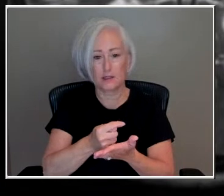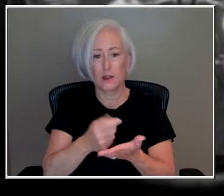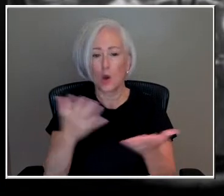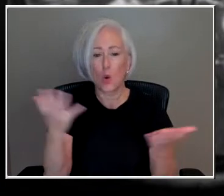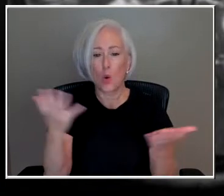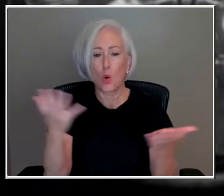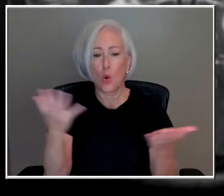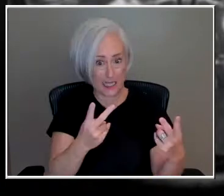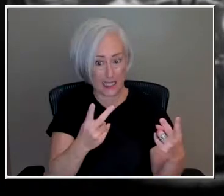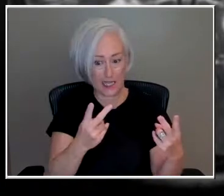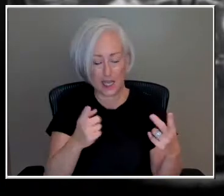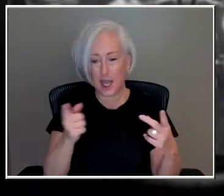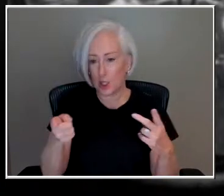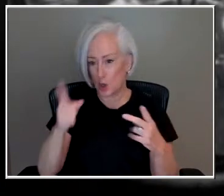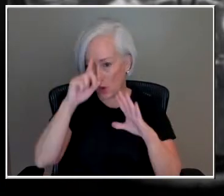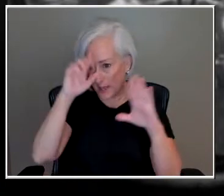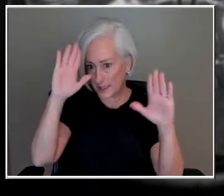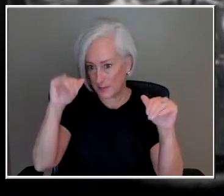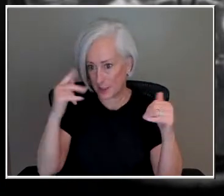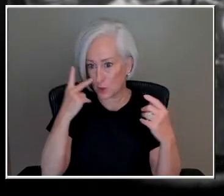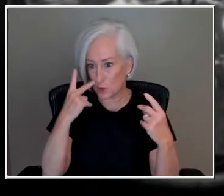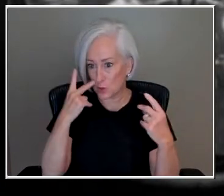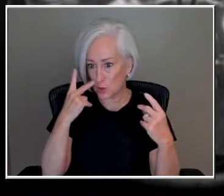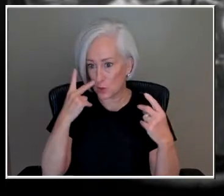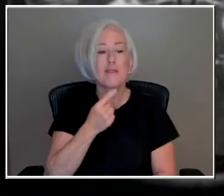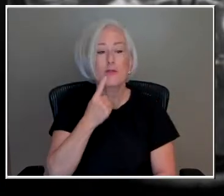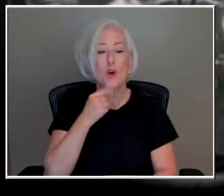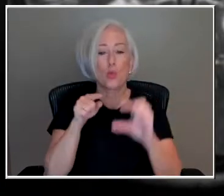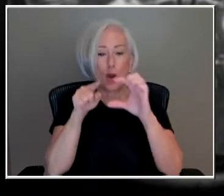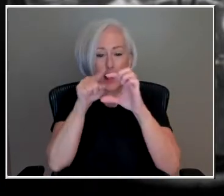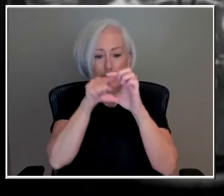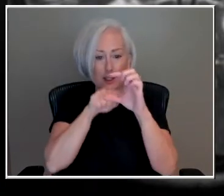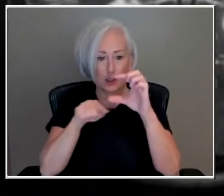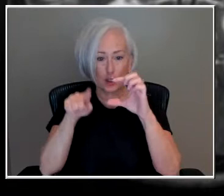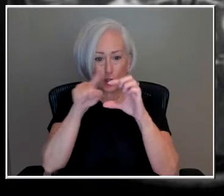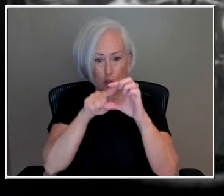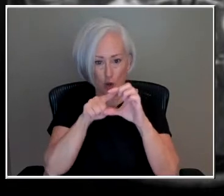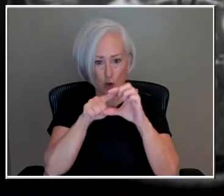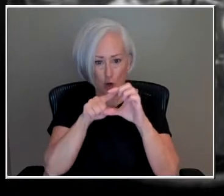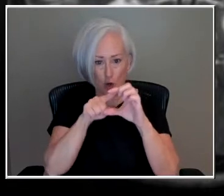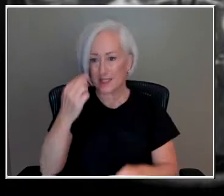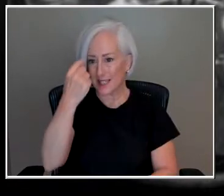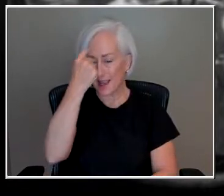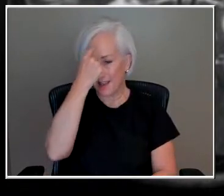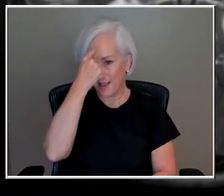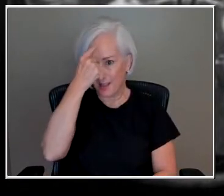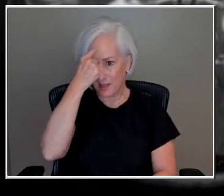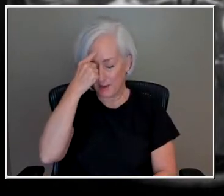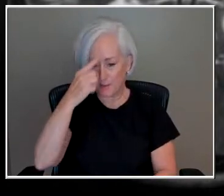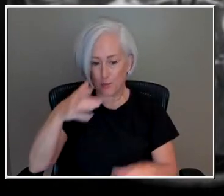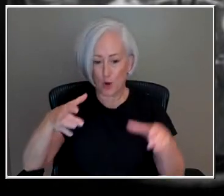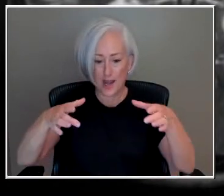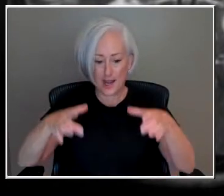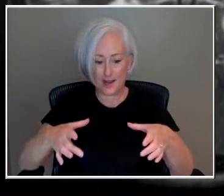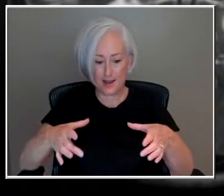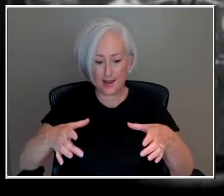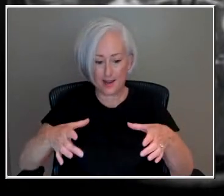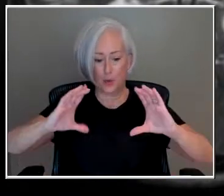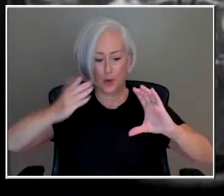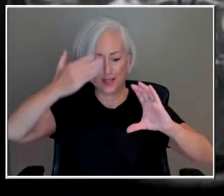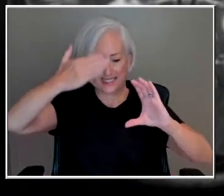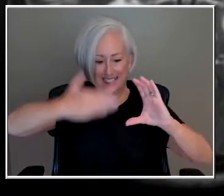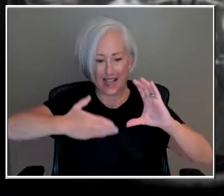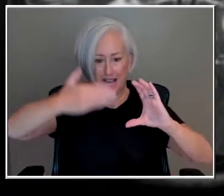So in the little red circle on those 3 slices from a patient's brain MRI, you can see a small white spot. So